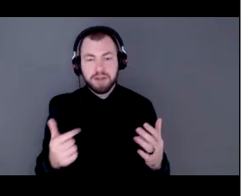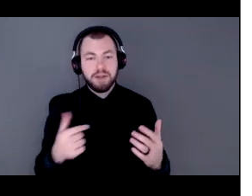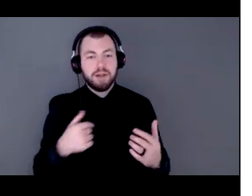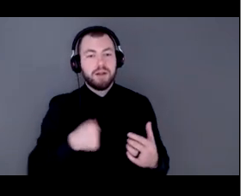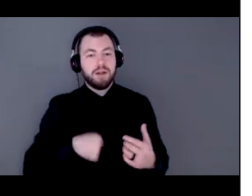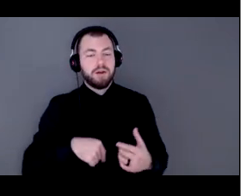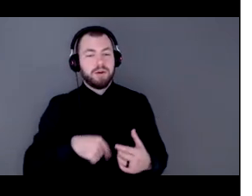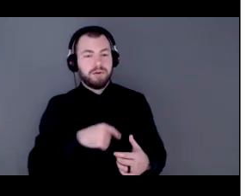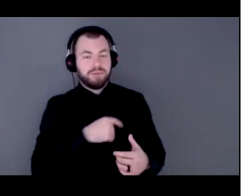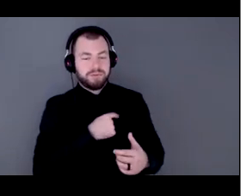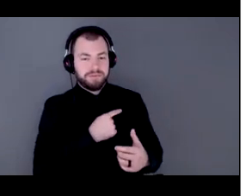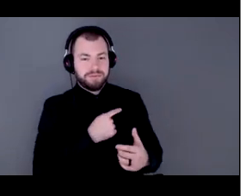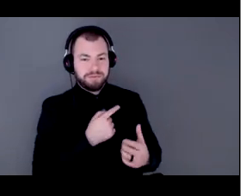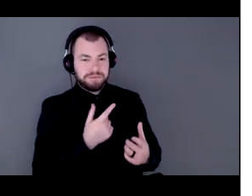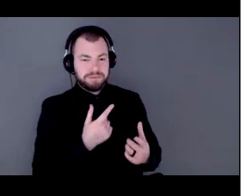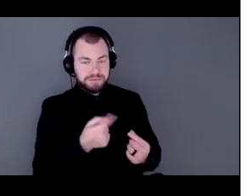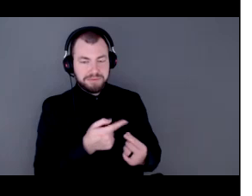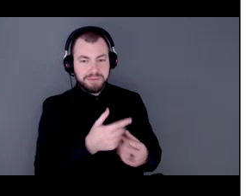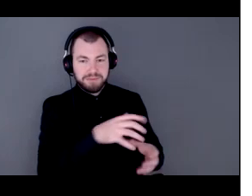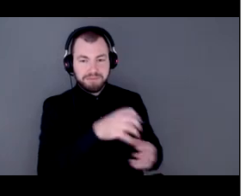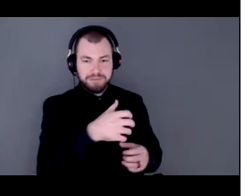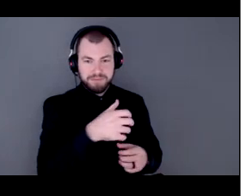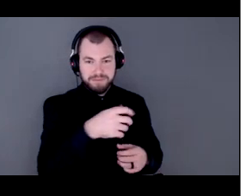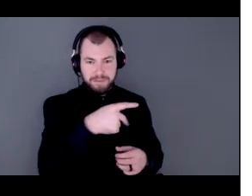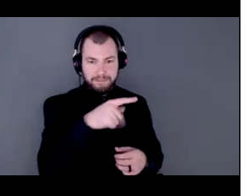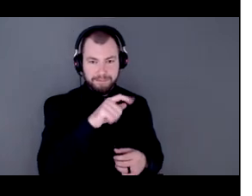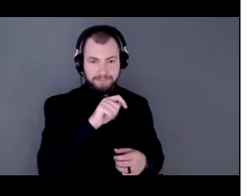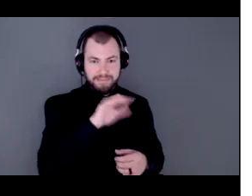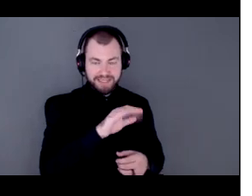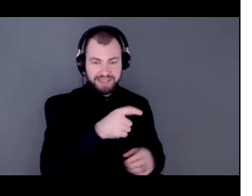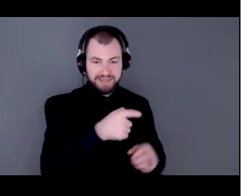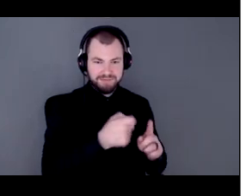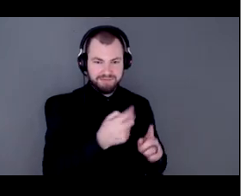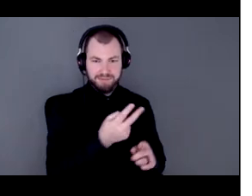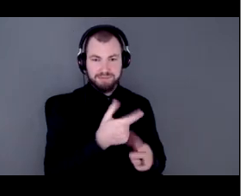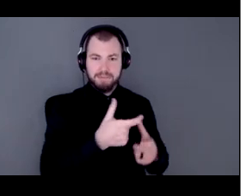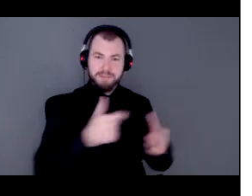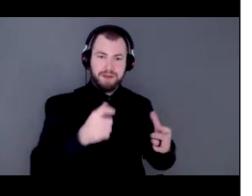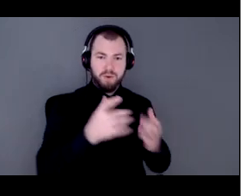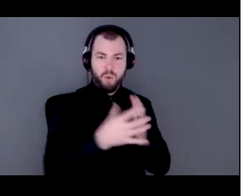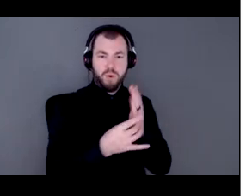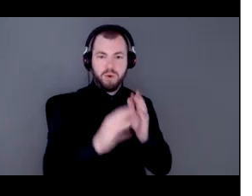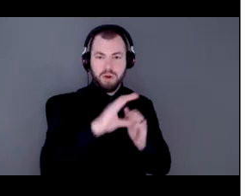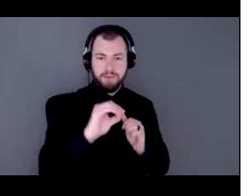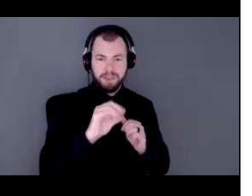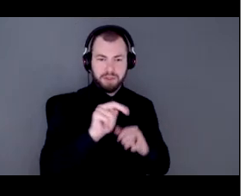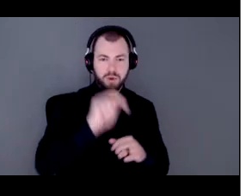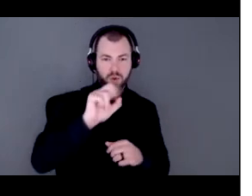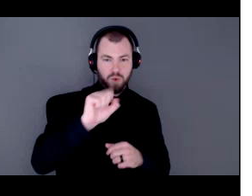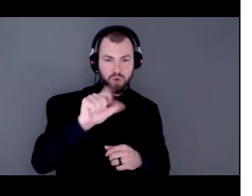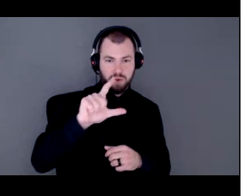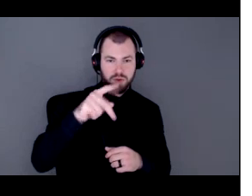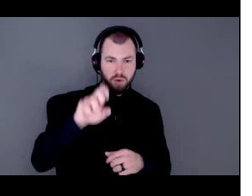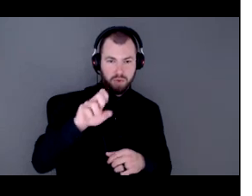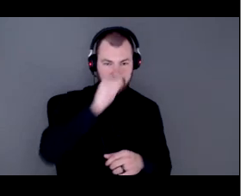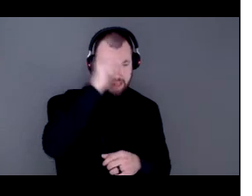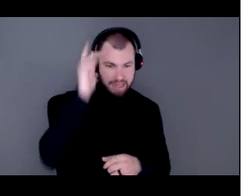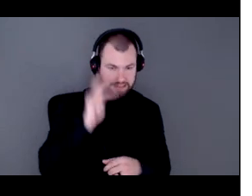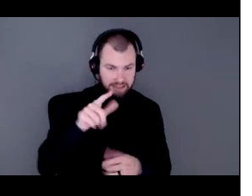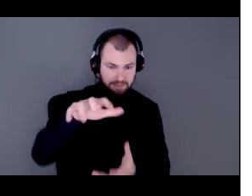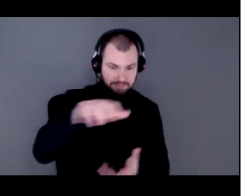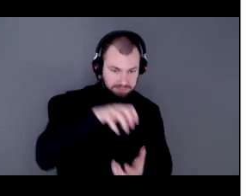plastic from the from Hillcorp and ConocoPhillips, the two large oil companies on the North Slope of Alaska. We did been doing that quite